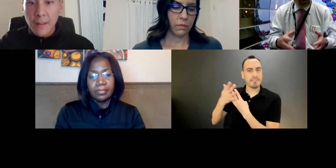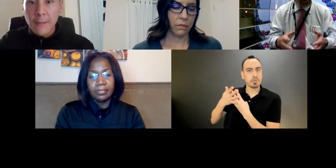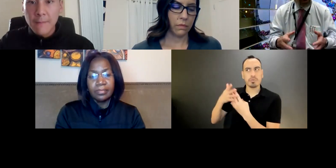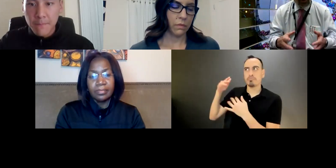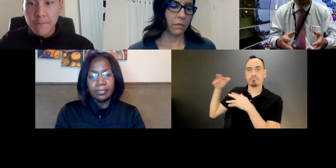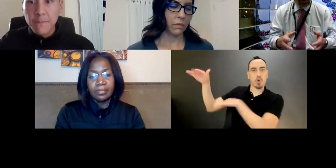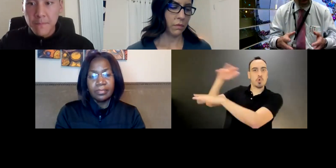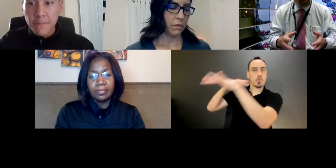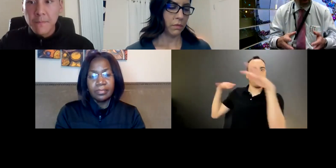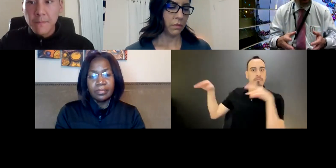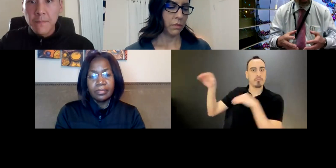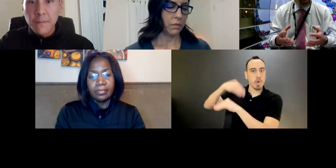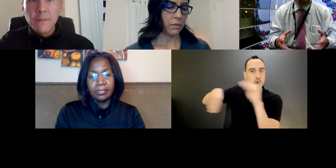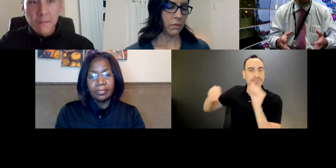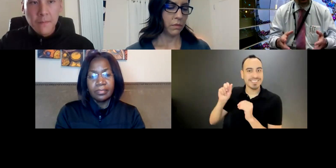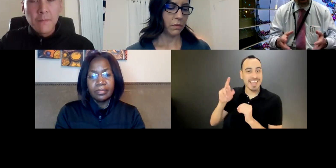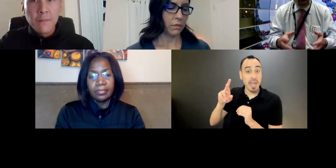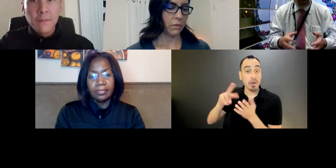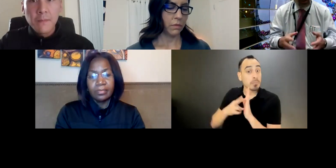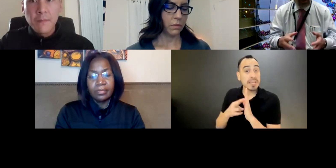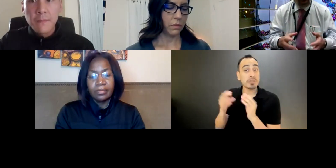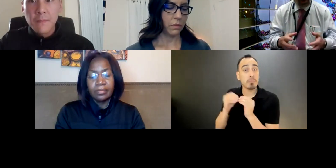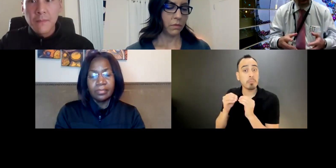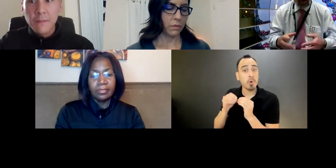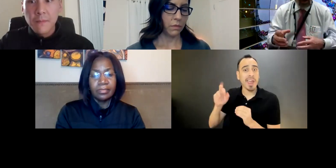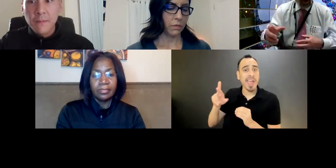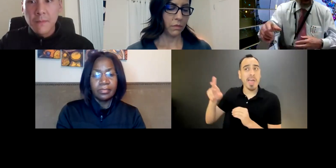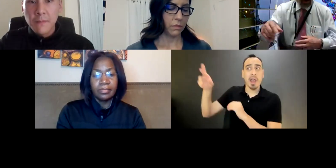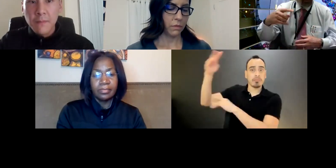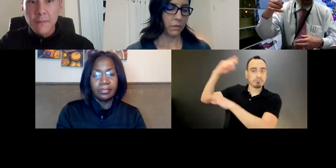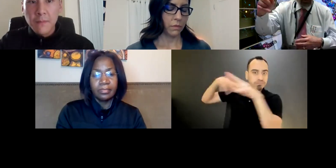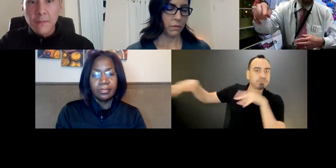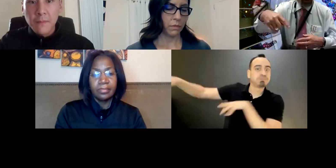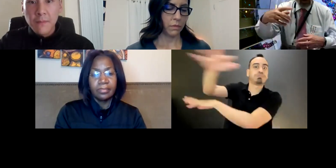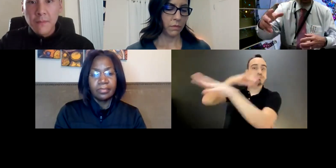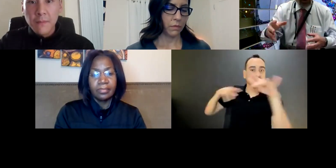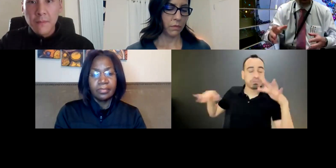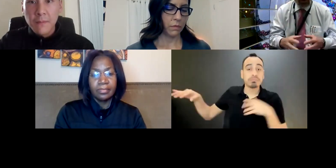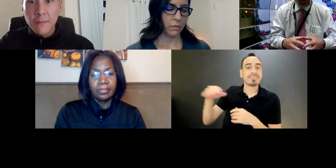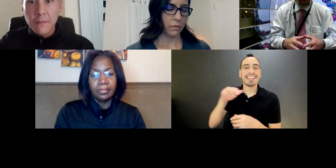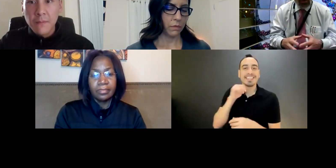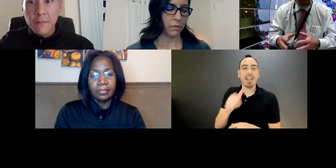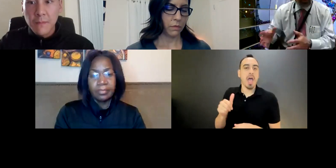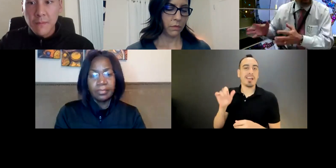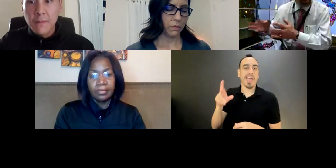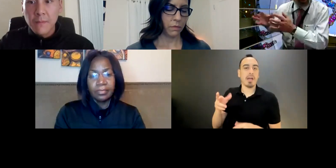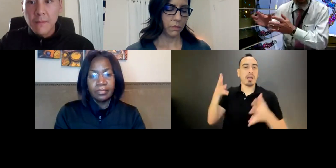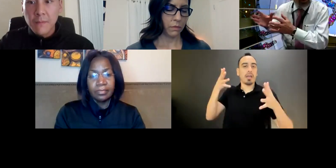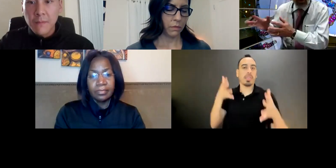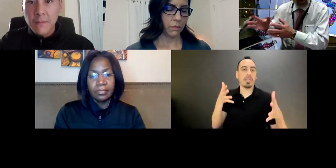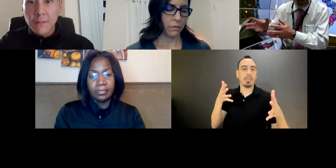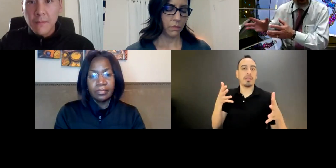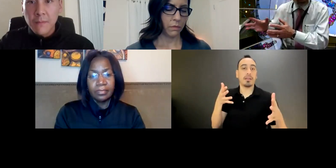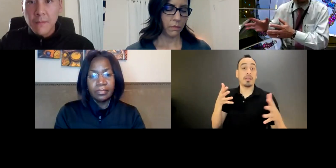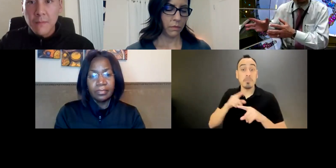of air exchanges in the airplane. So you're not just sitting there, and it filters the air as it goes through. But if the person